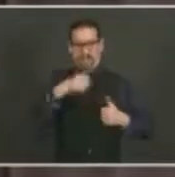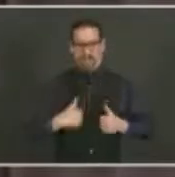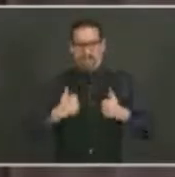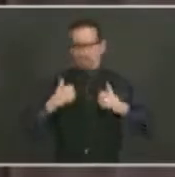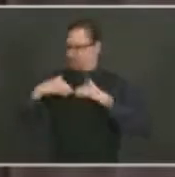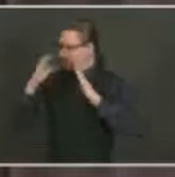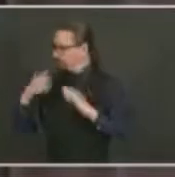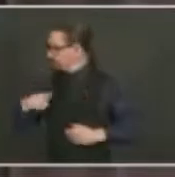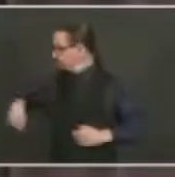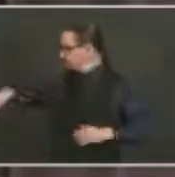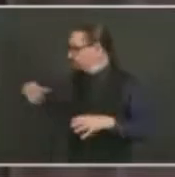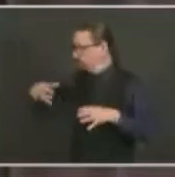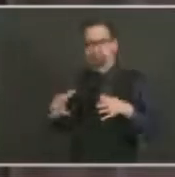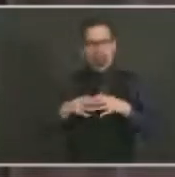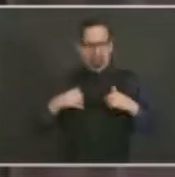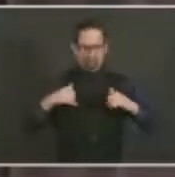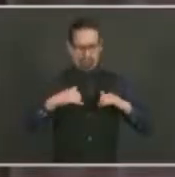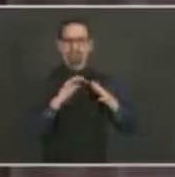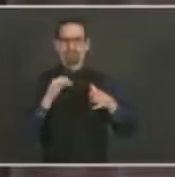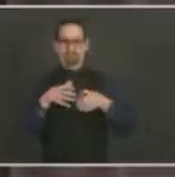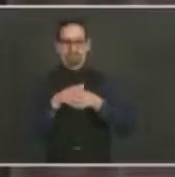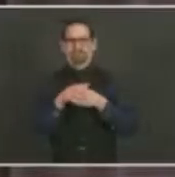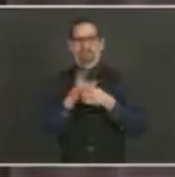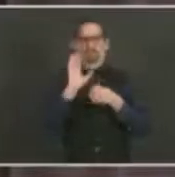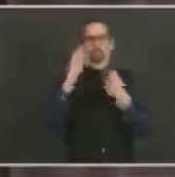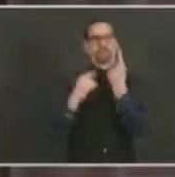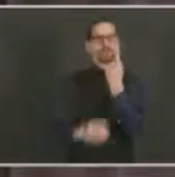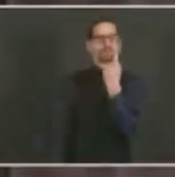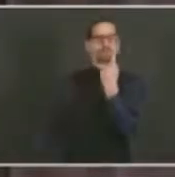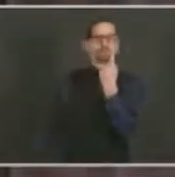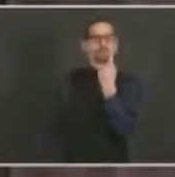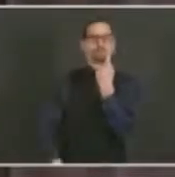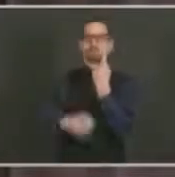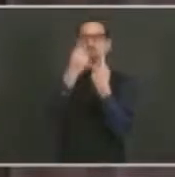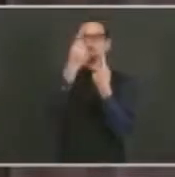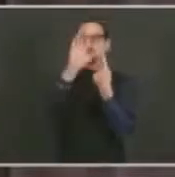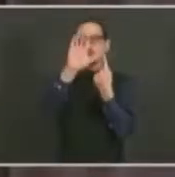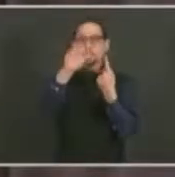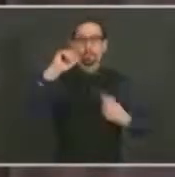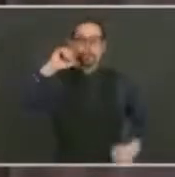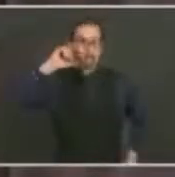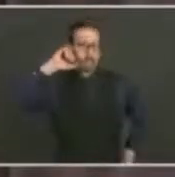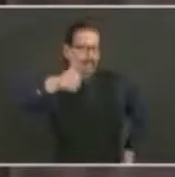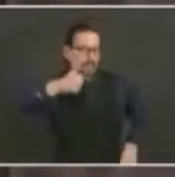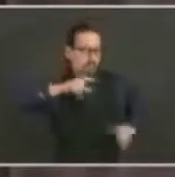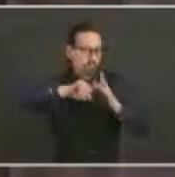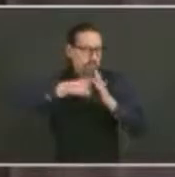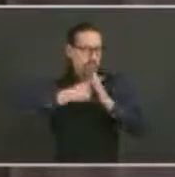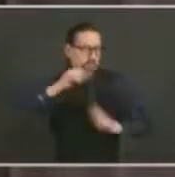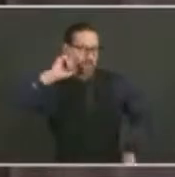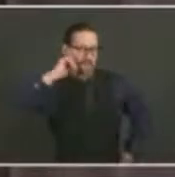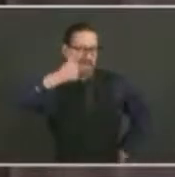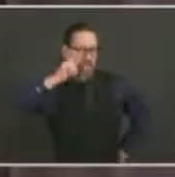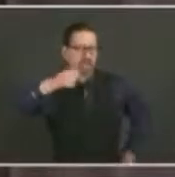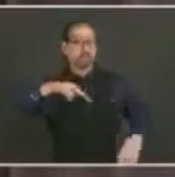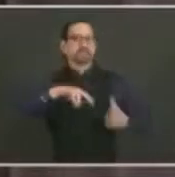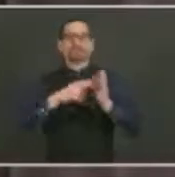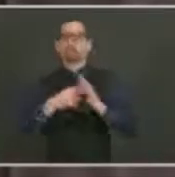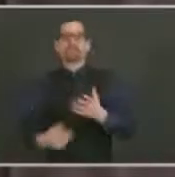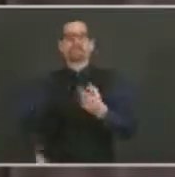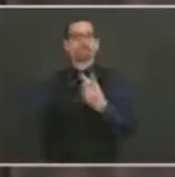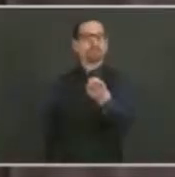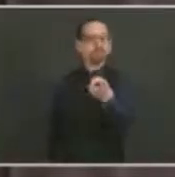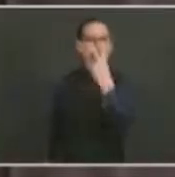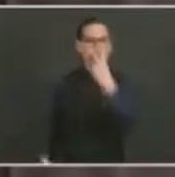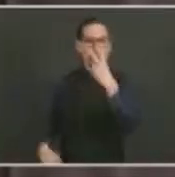of tomorrow, the social gathering size will be 2 households for gathering indoors and